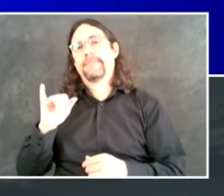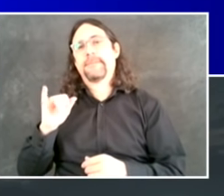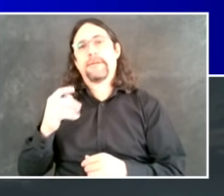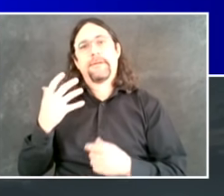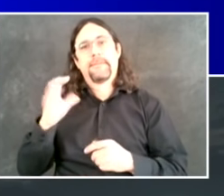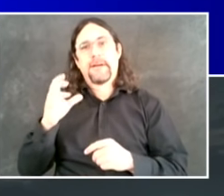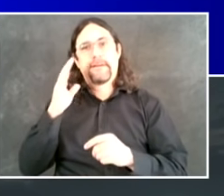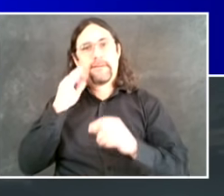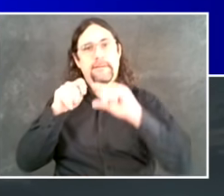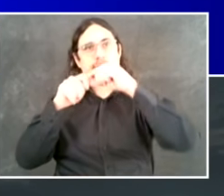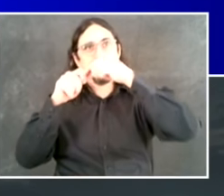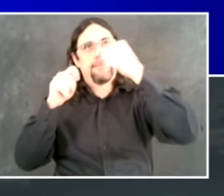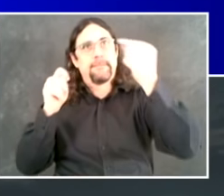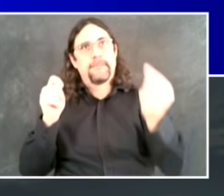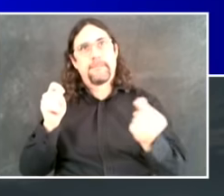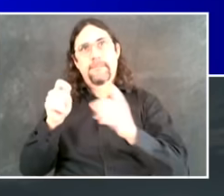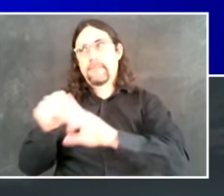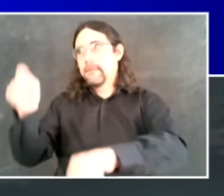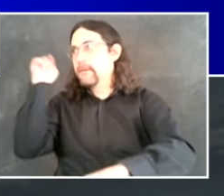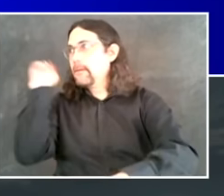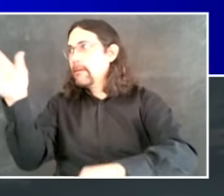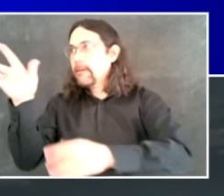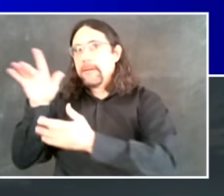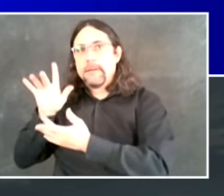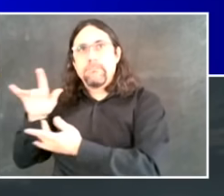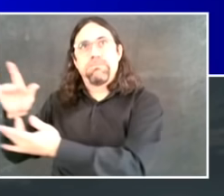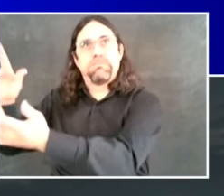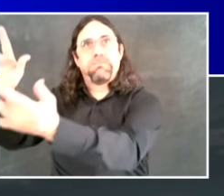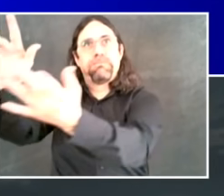own families and our own lives why it's such a dangerous disease.